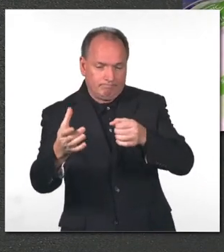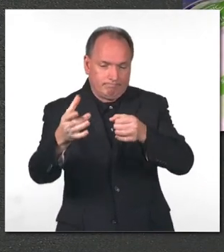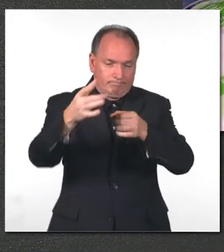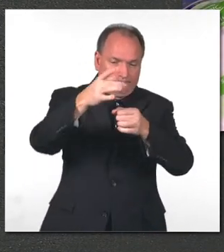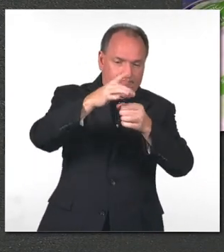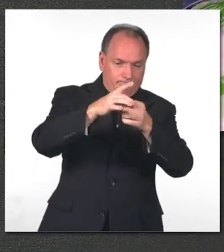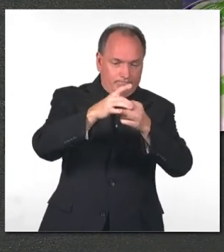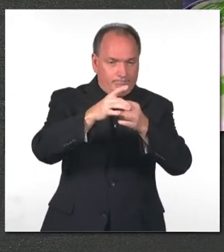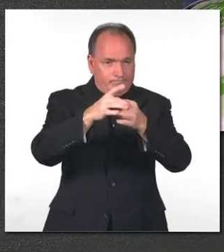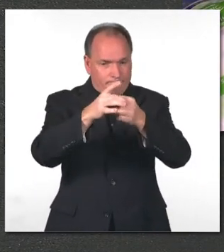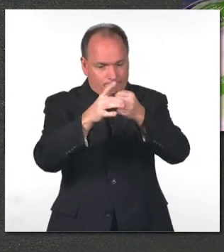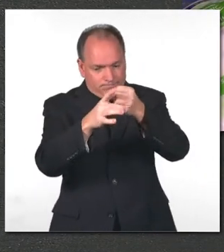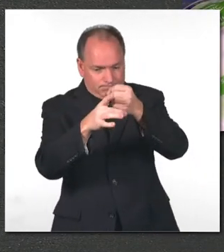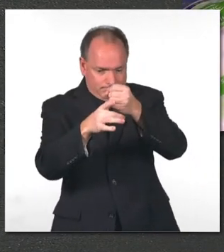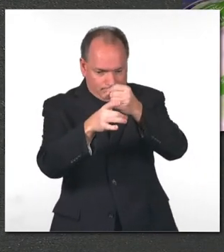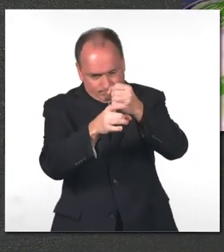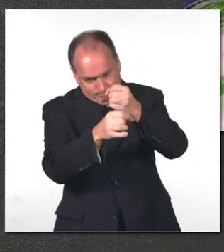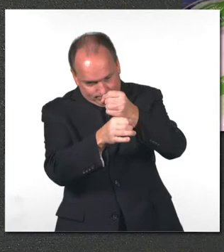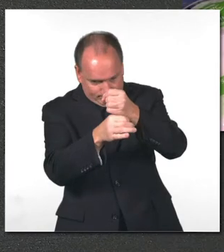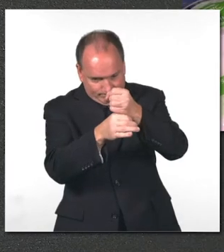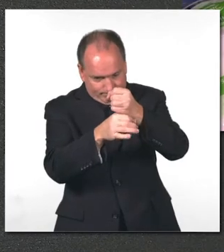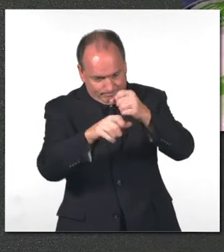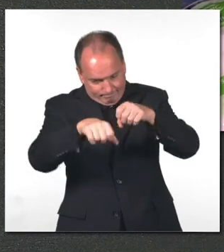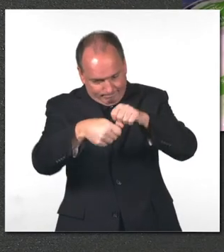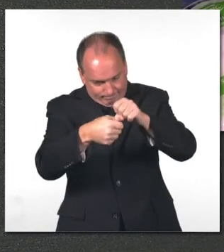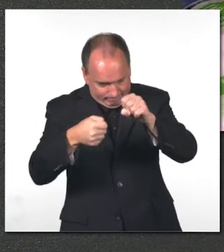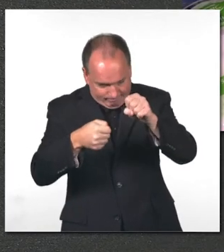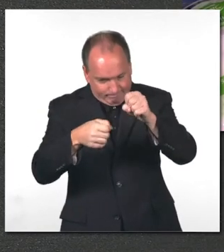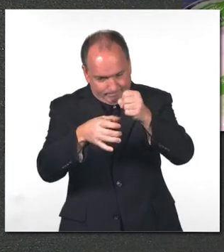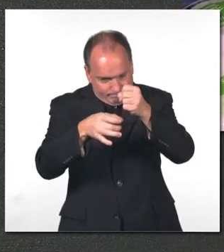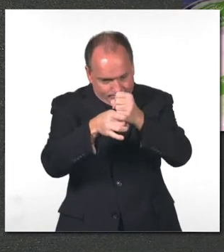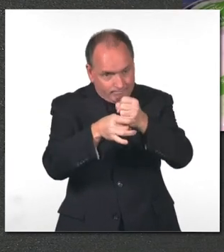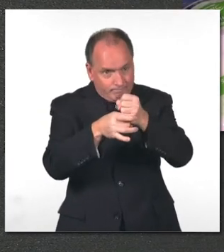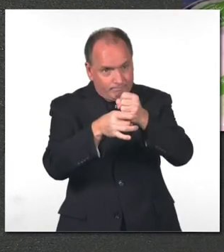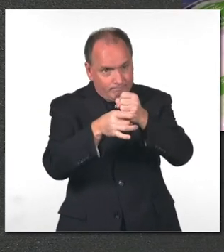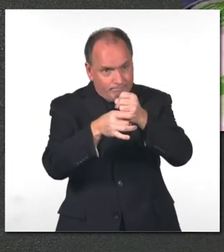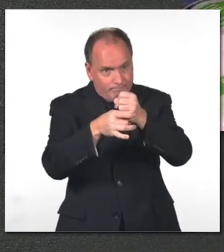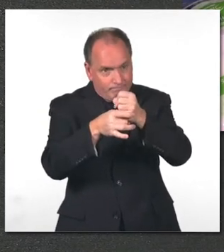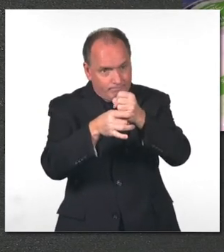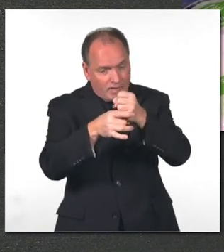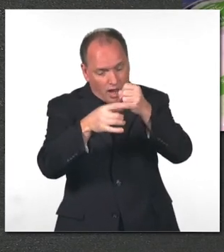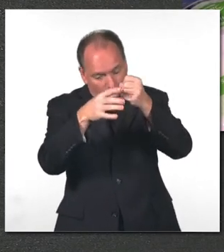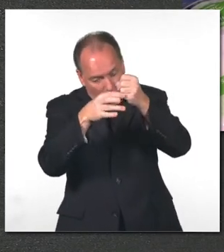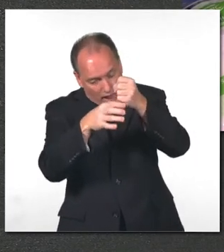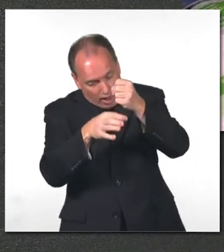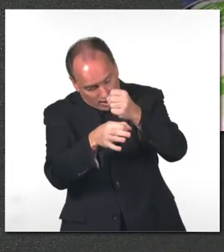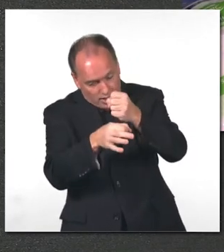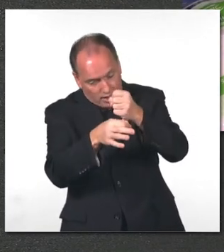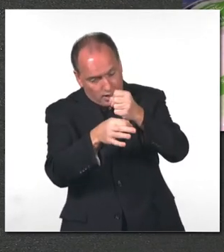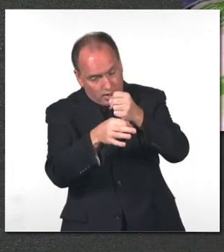and you're gonna put one right over the sock. All the way down.